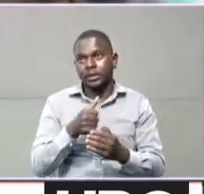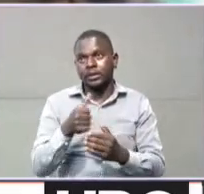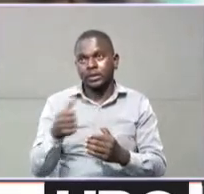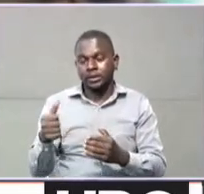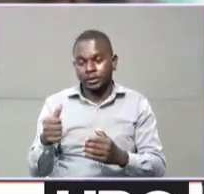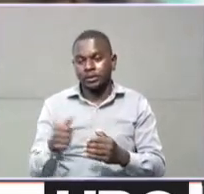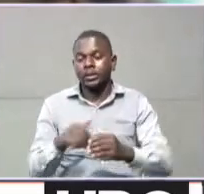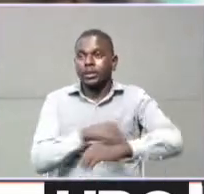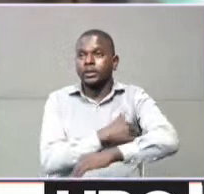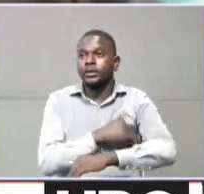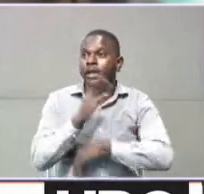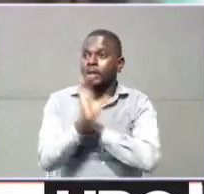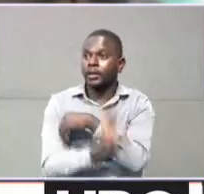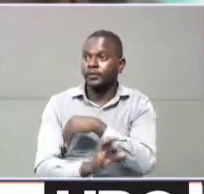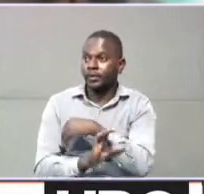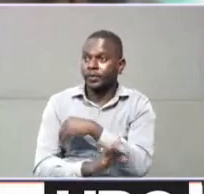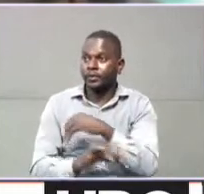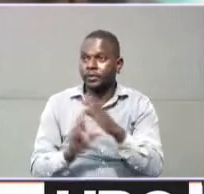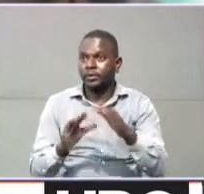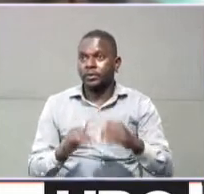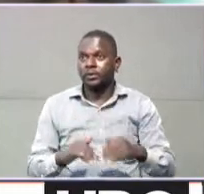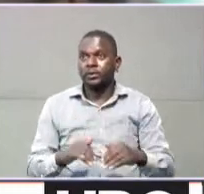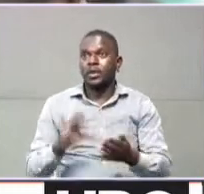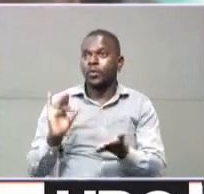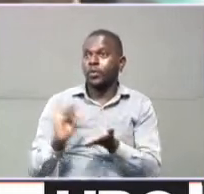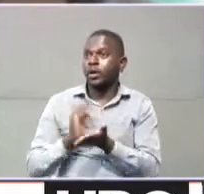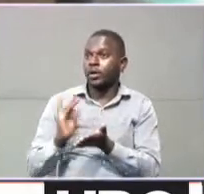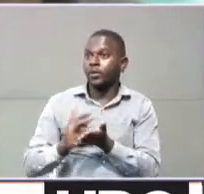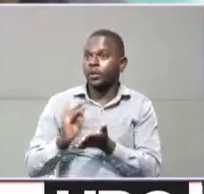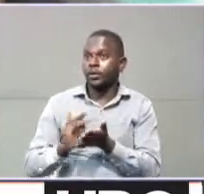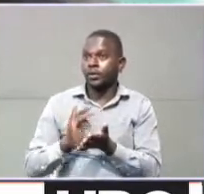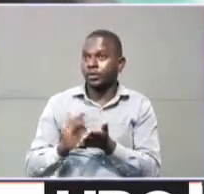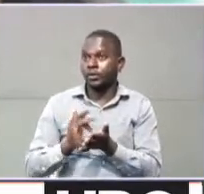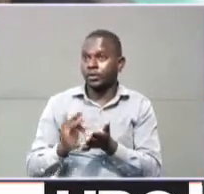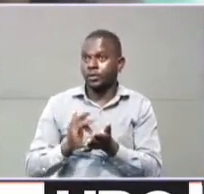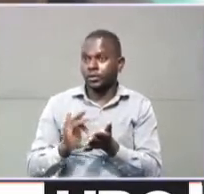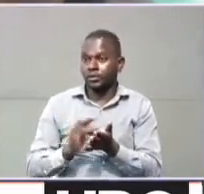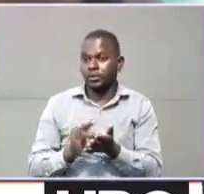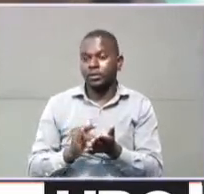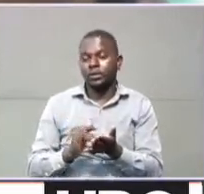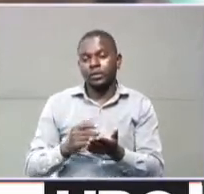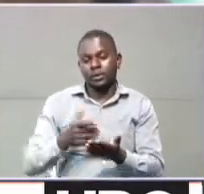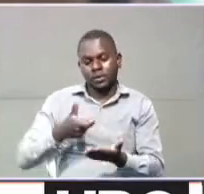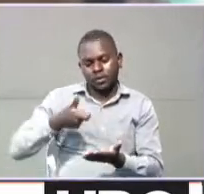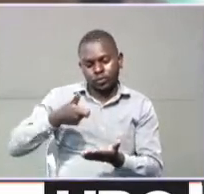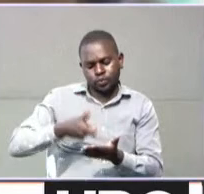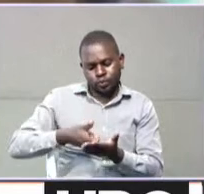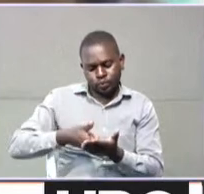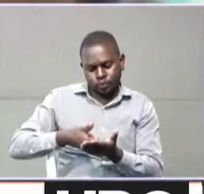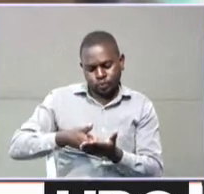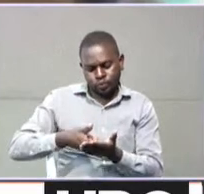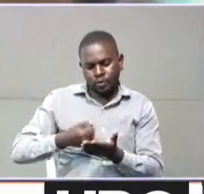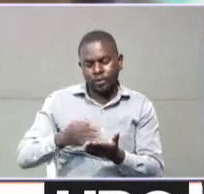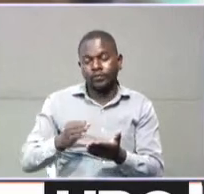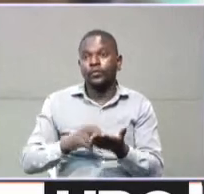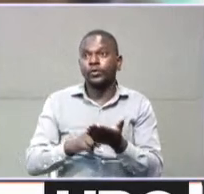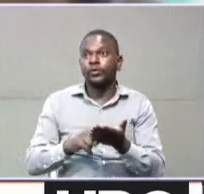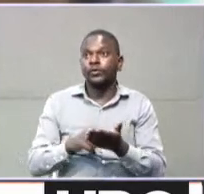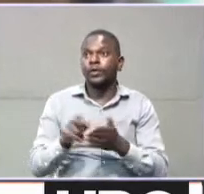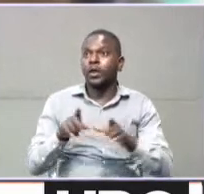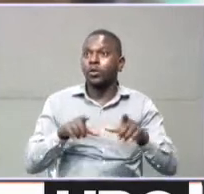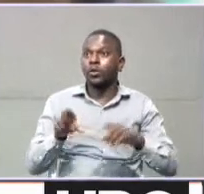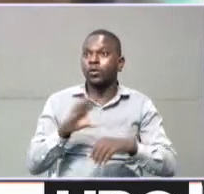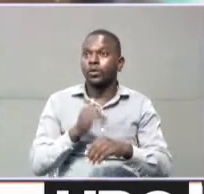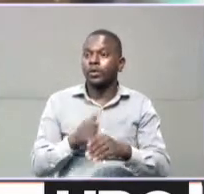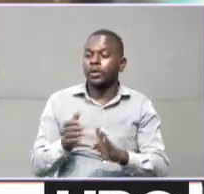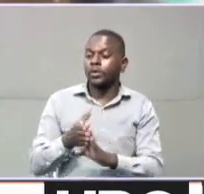county there is a there is a smartphone this can be traced if we use the local authorities as guided by